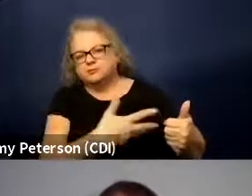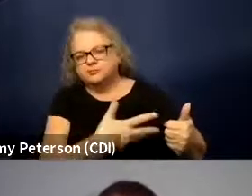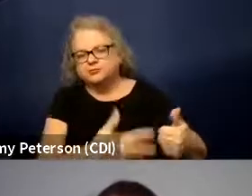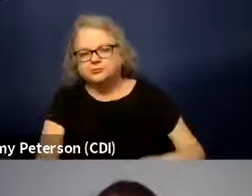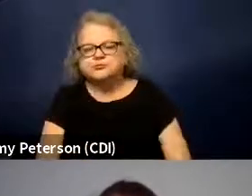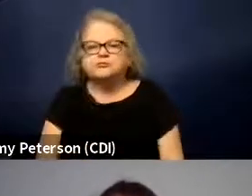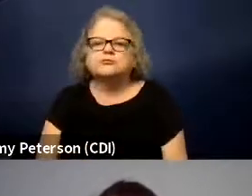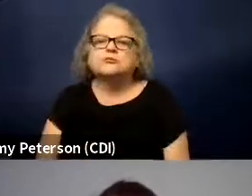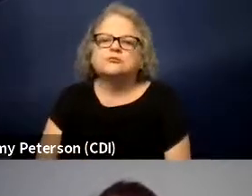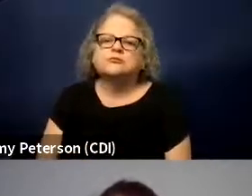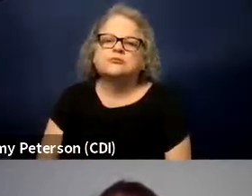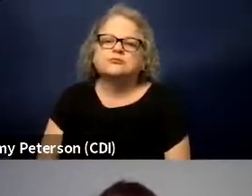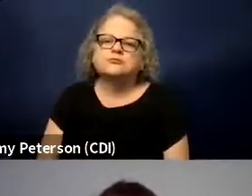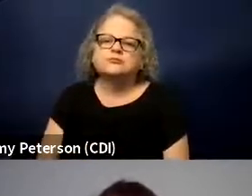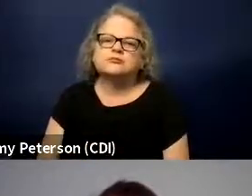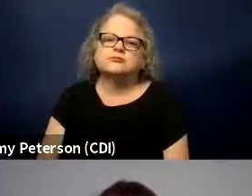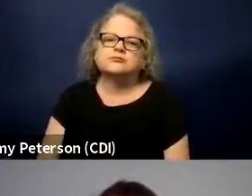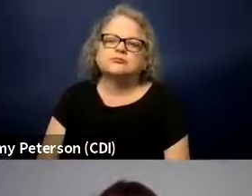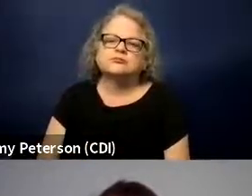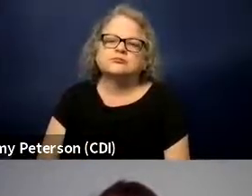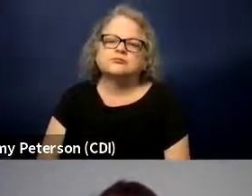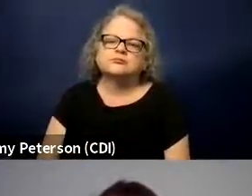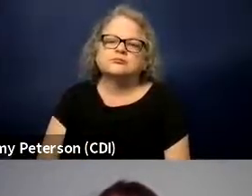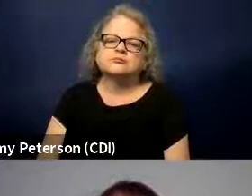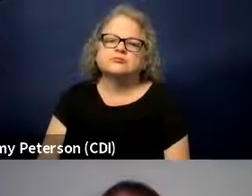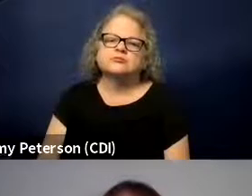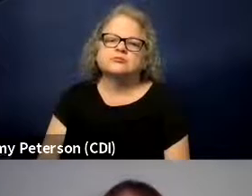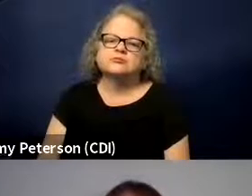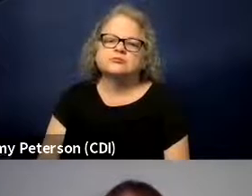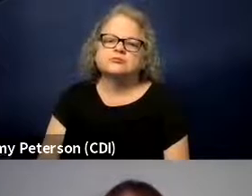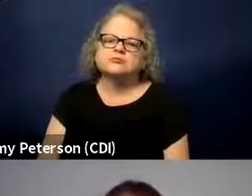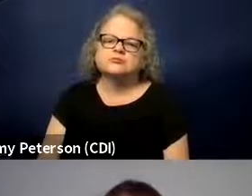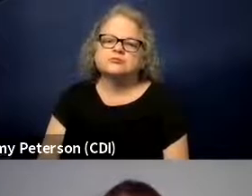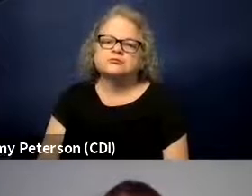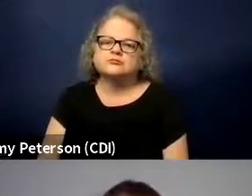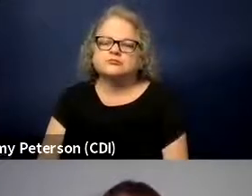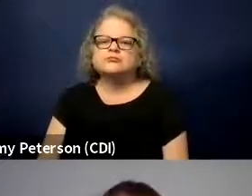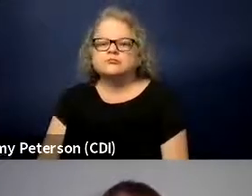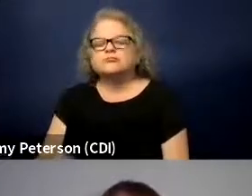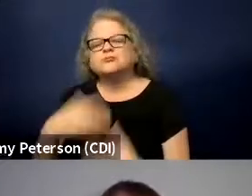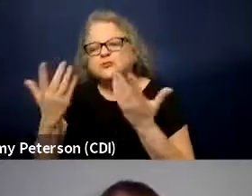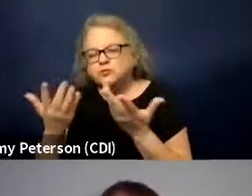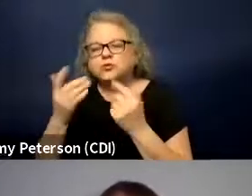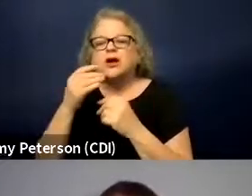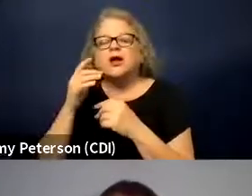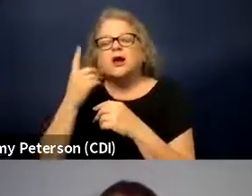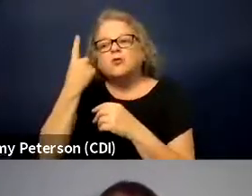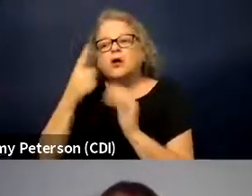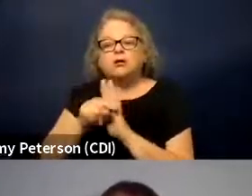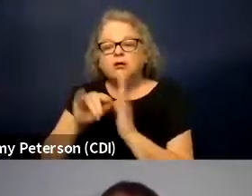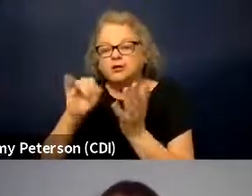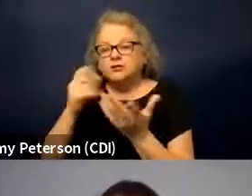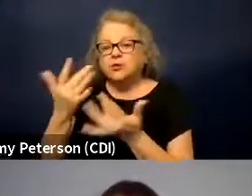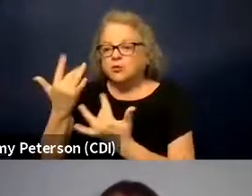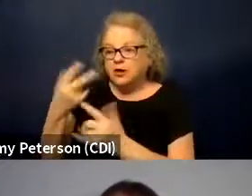of thousands more people could have died. For full approval, you need at least